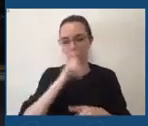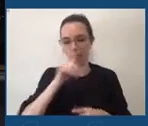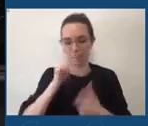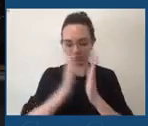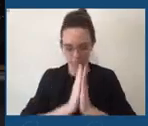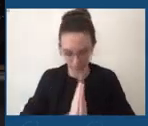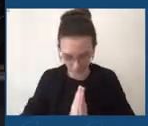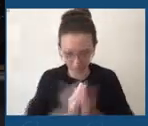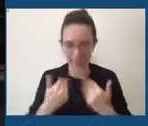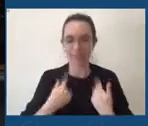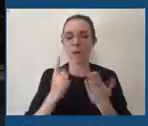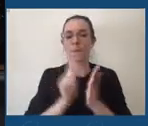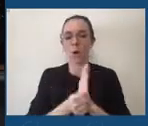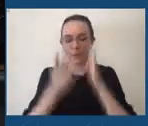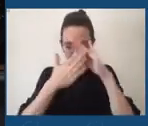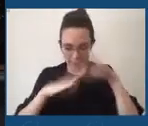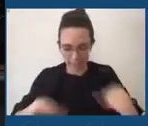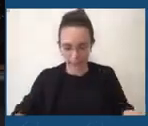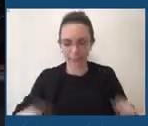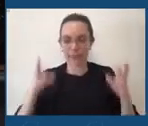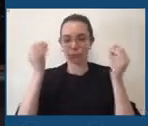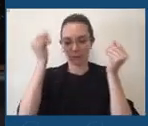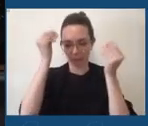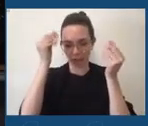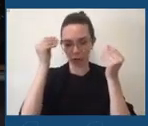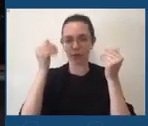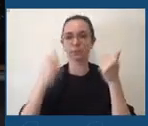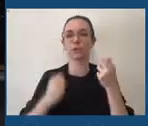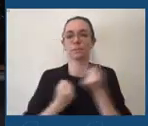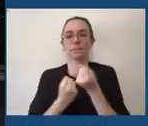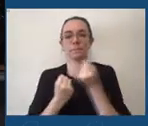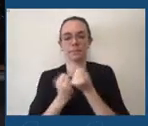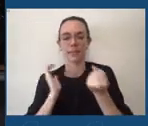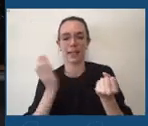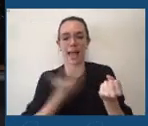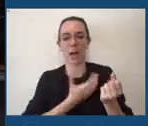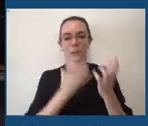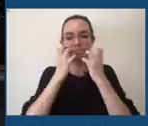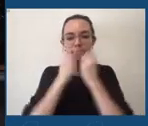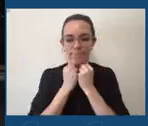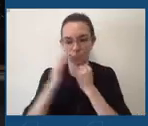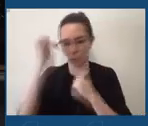of silent reflection to empower our beloved brother.